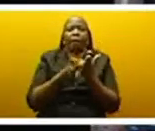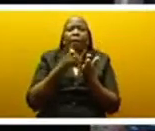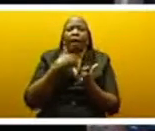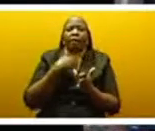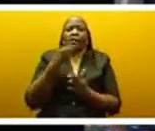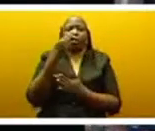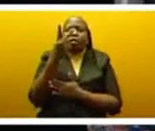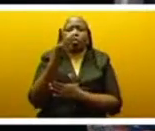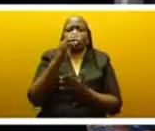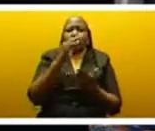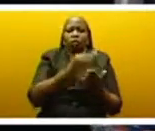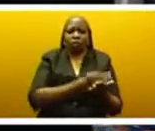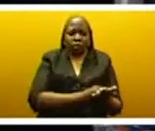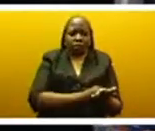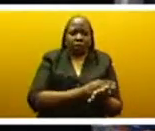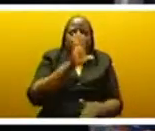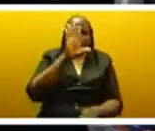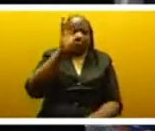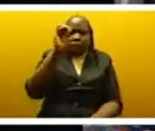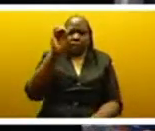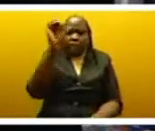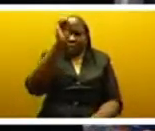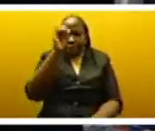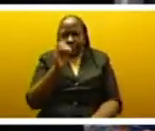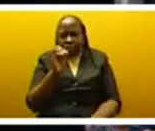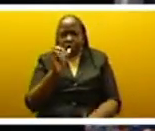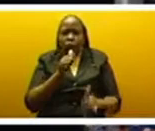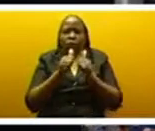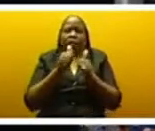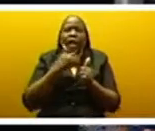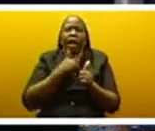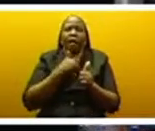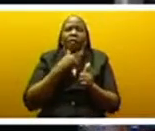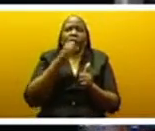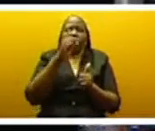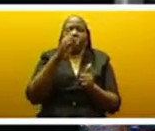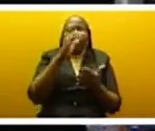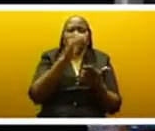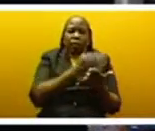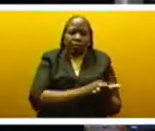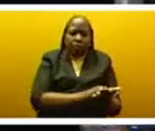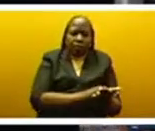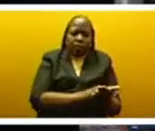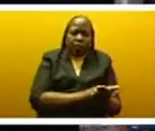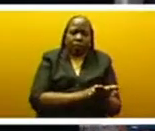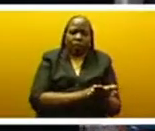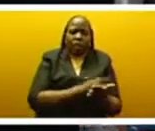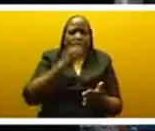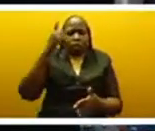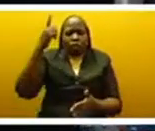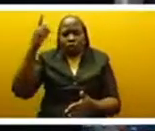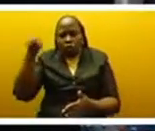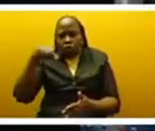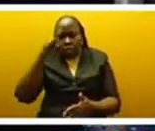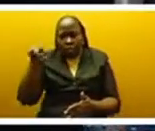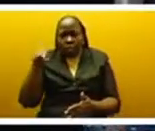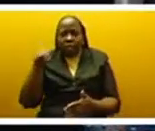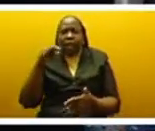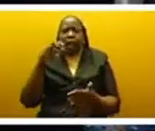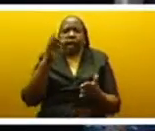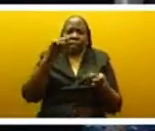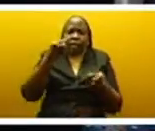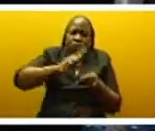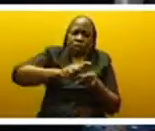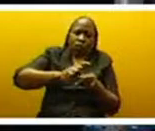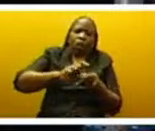50% of them, which is 1 form, has an incorrect addition. where the rejected votes